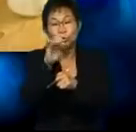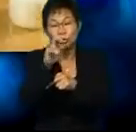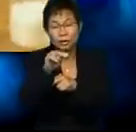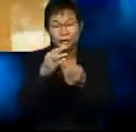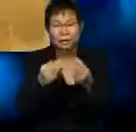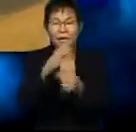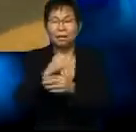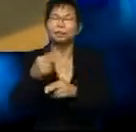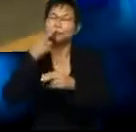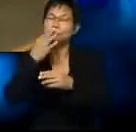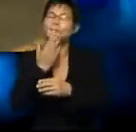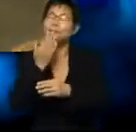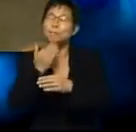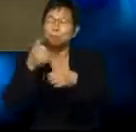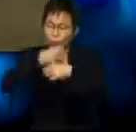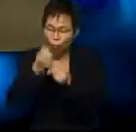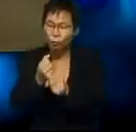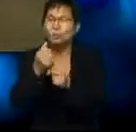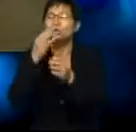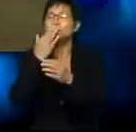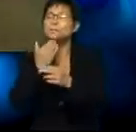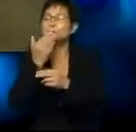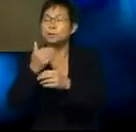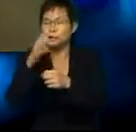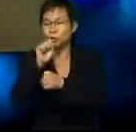and sugar will form a sugar solution.